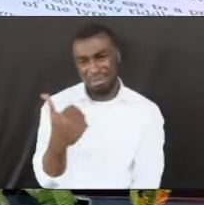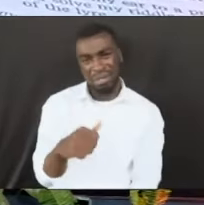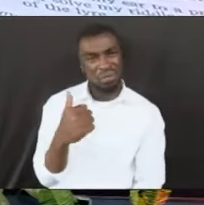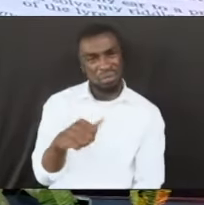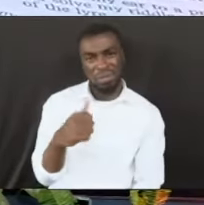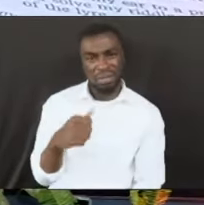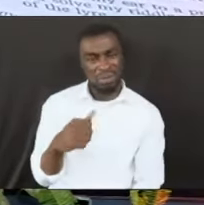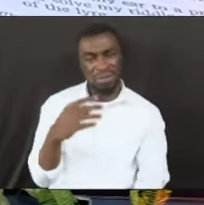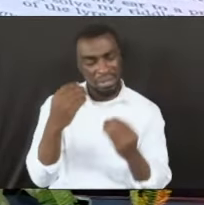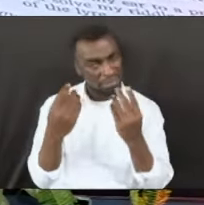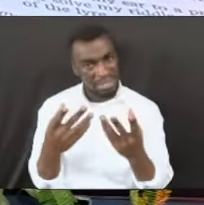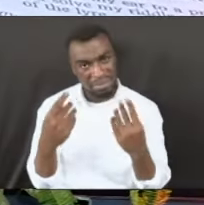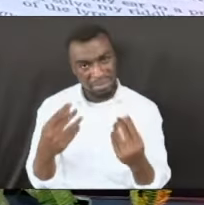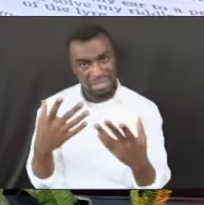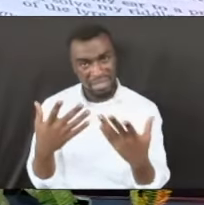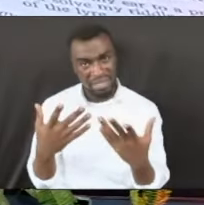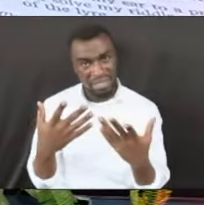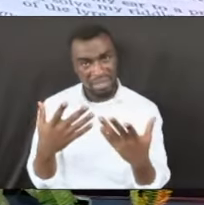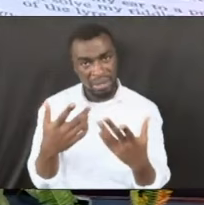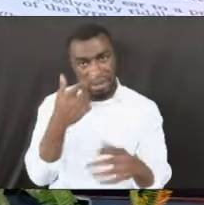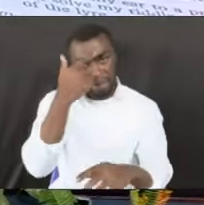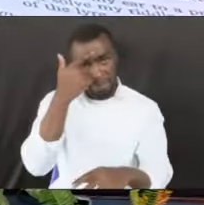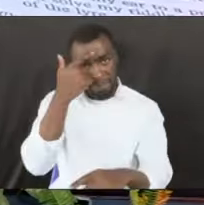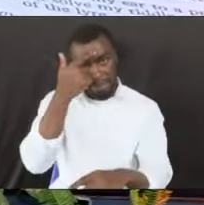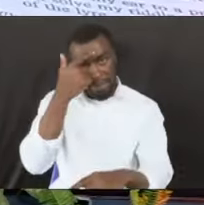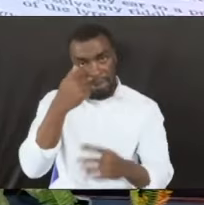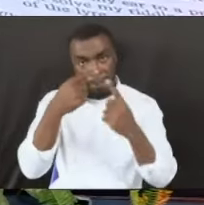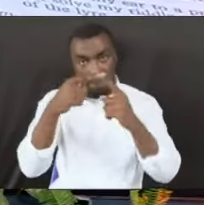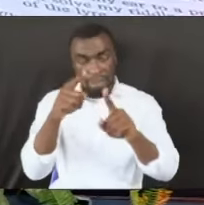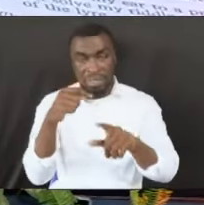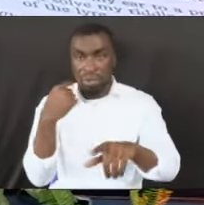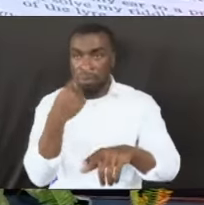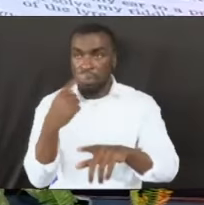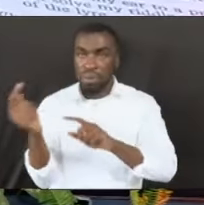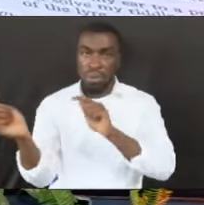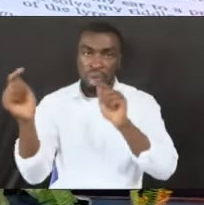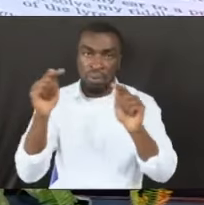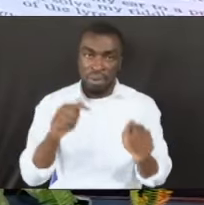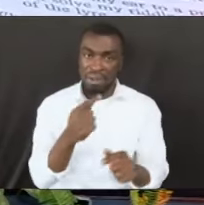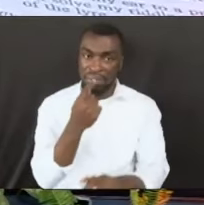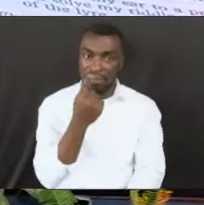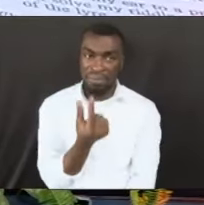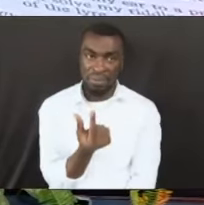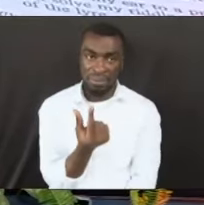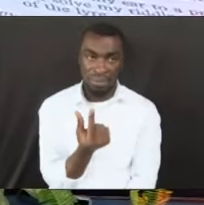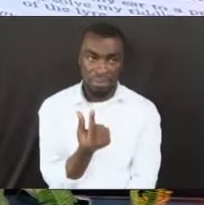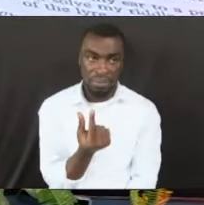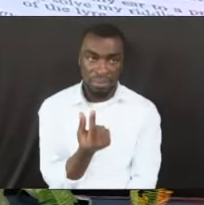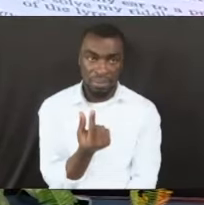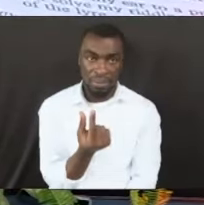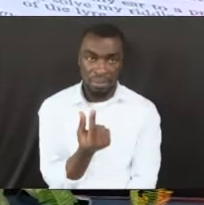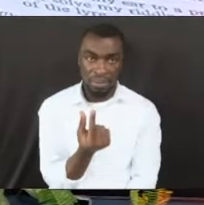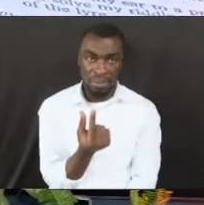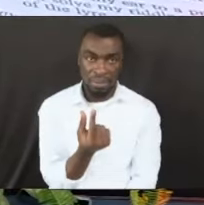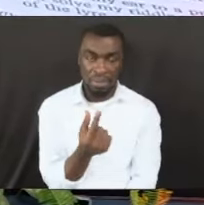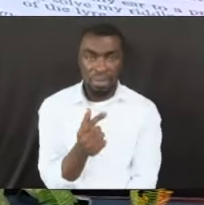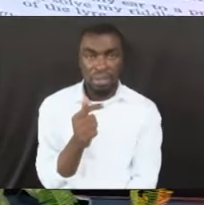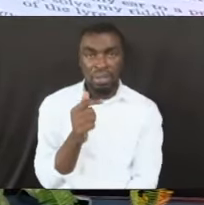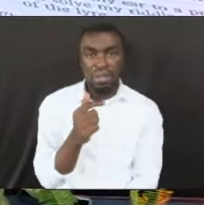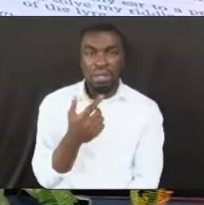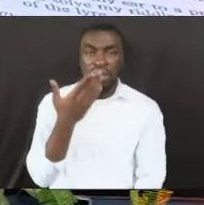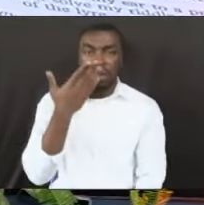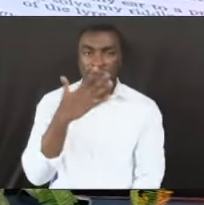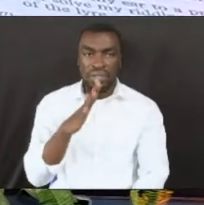in the afternoon. But those ones who come, the few, the one or two who make it, I will finish with a